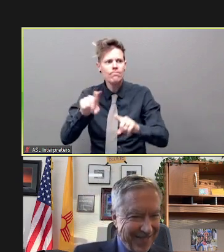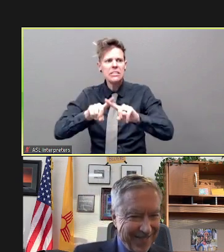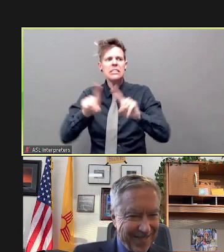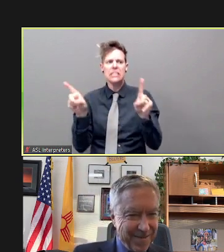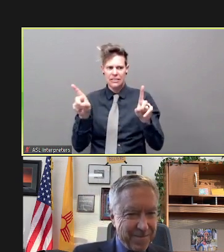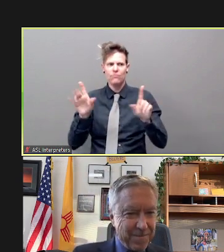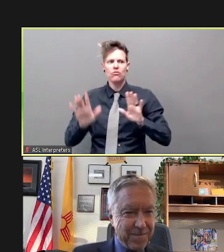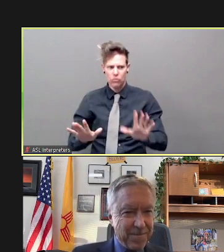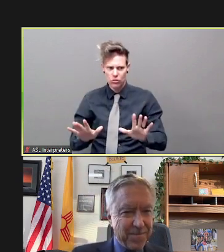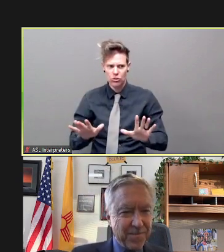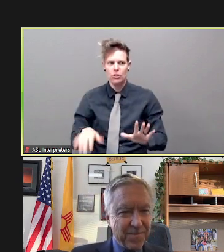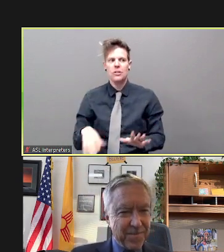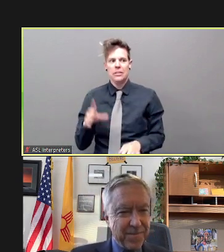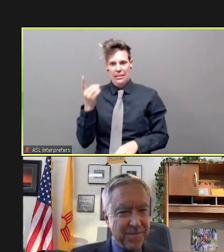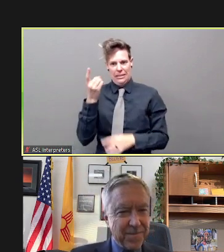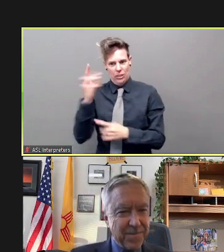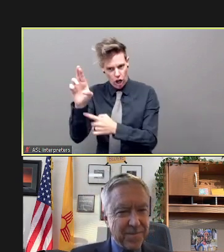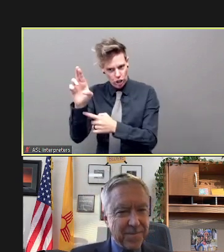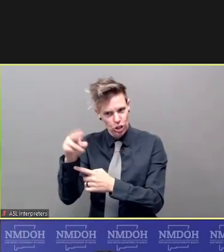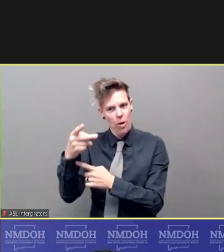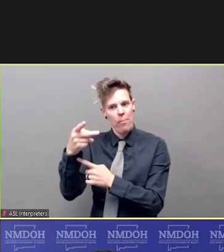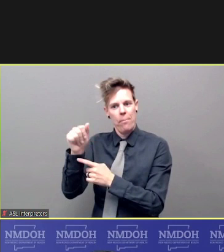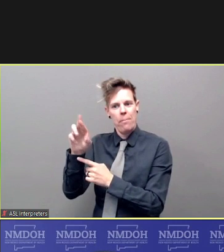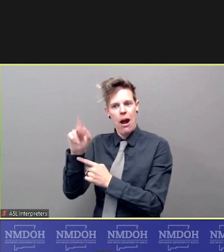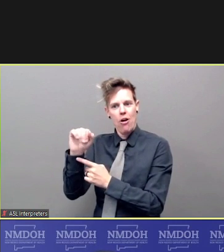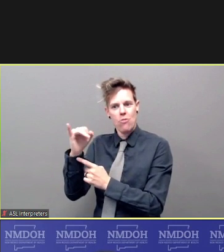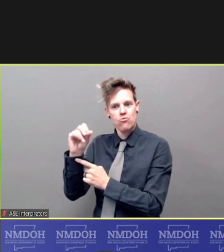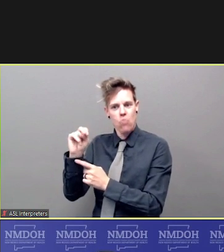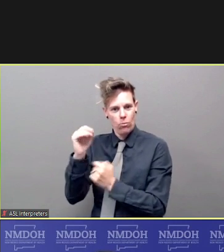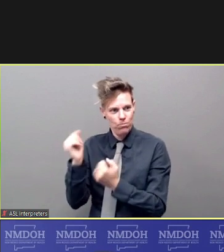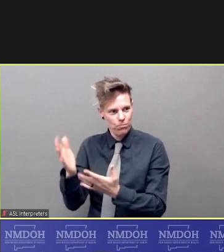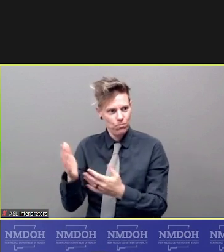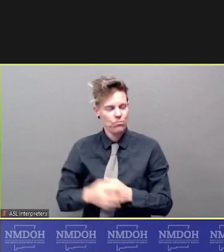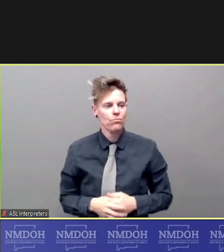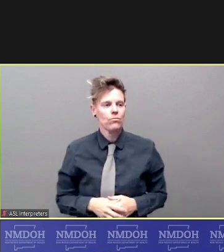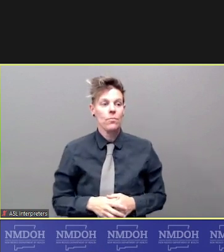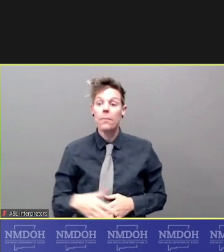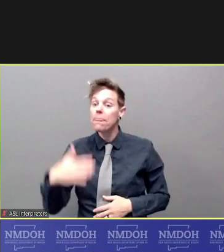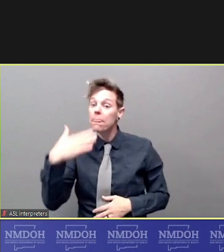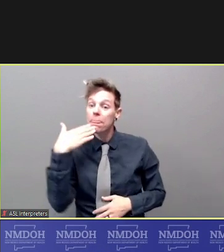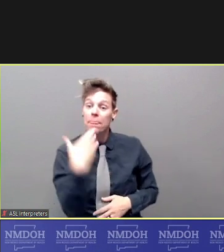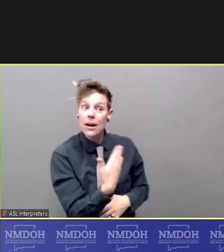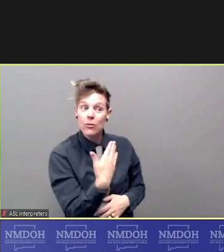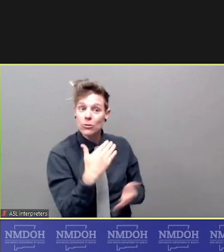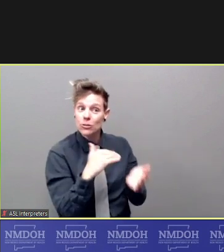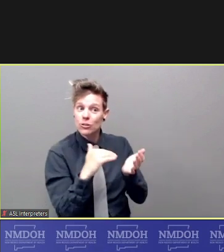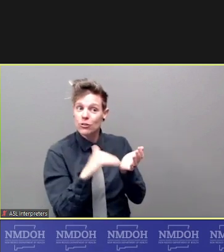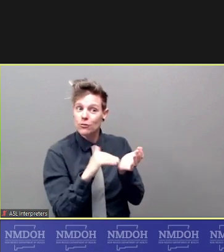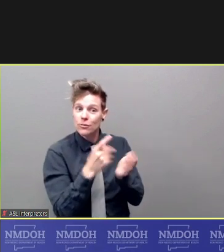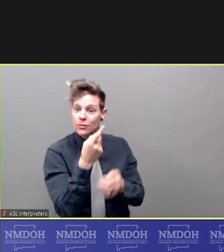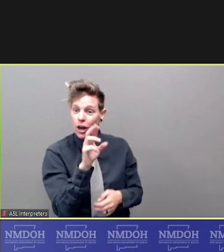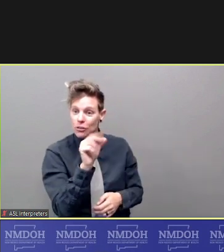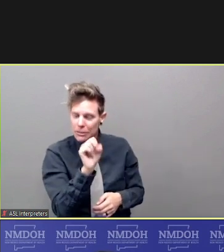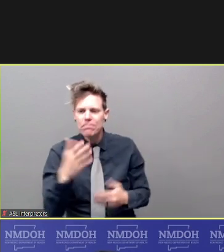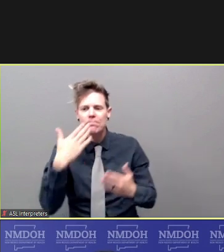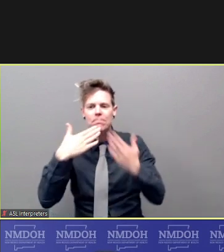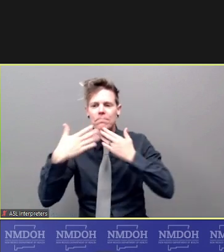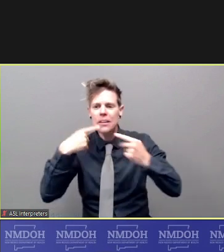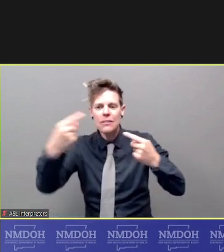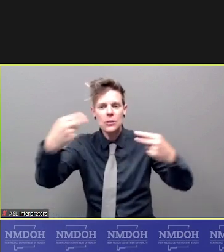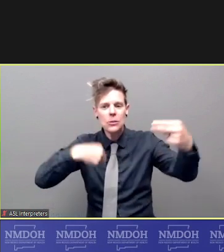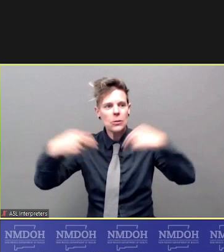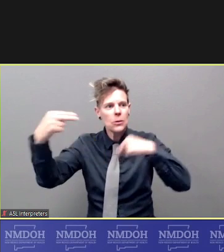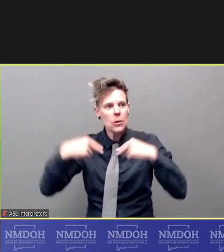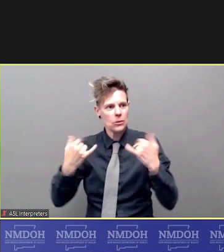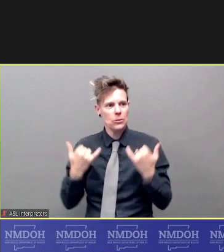Thanks so much, David. Thanks so much, everybody, for coming on today as well. And I just wanted to share as